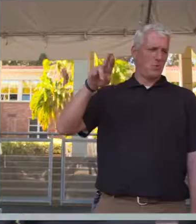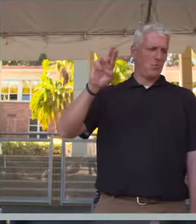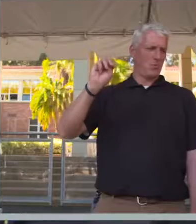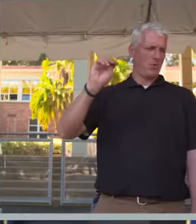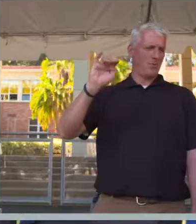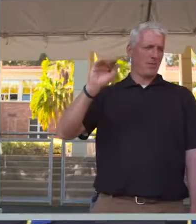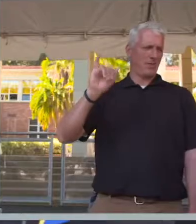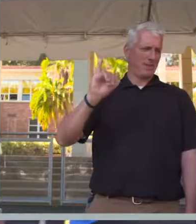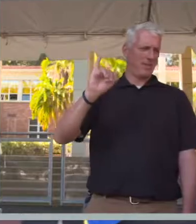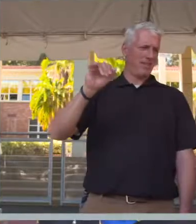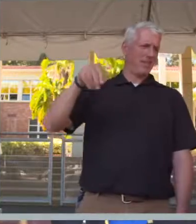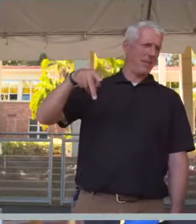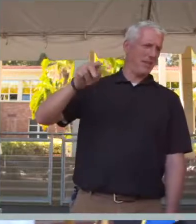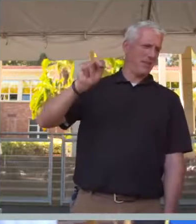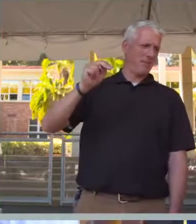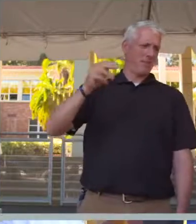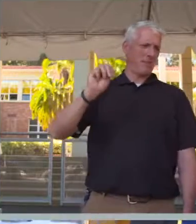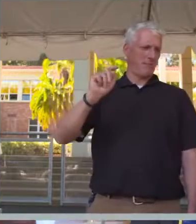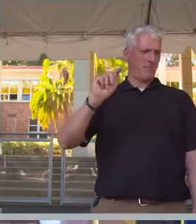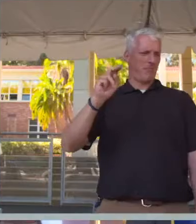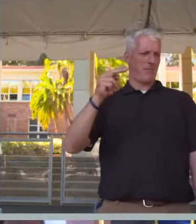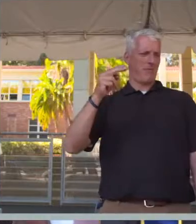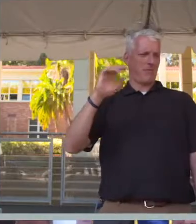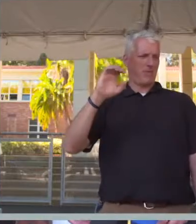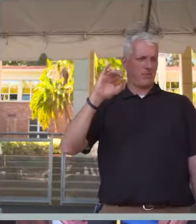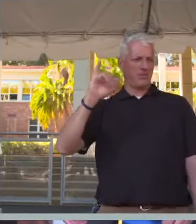Josue Marin.